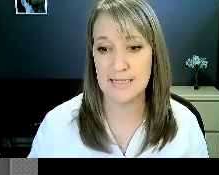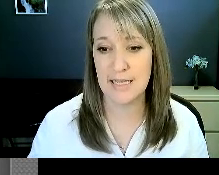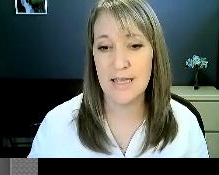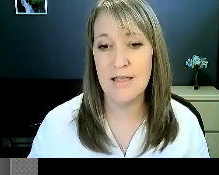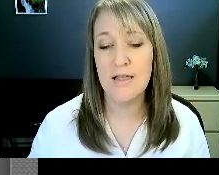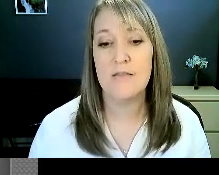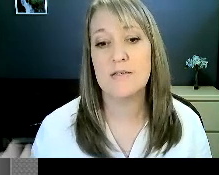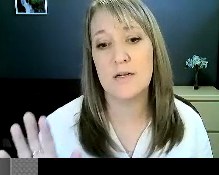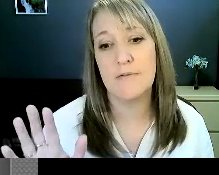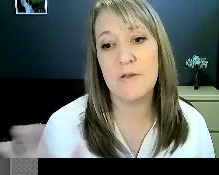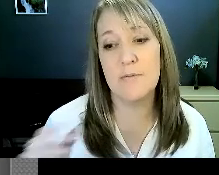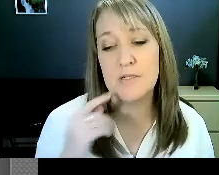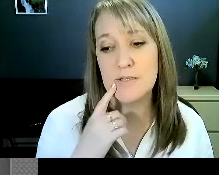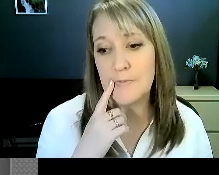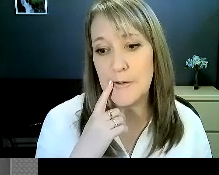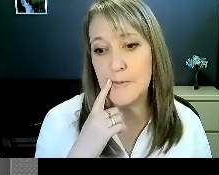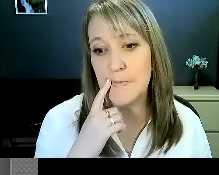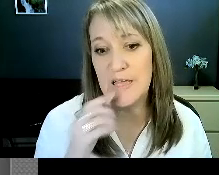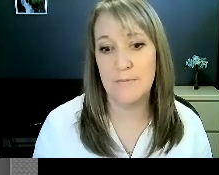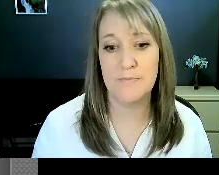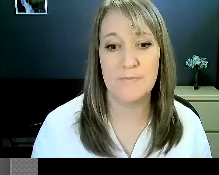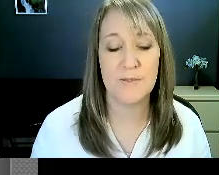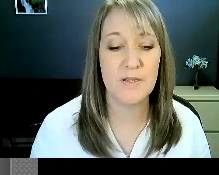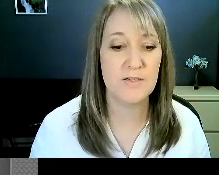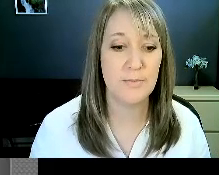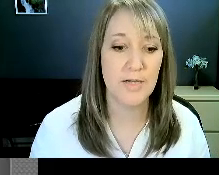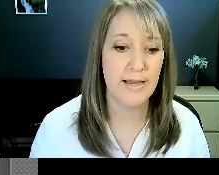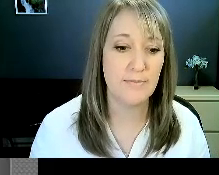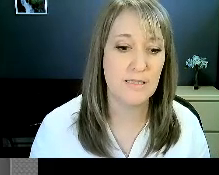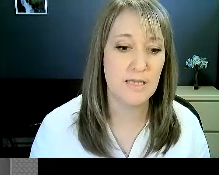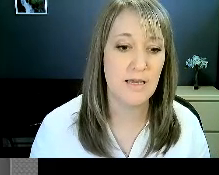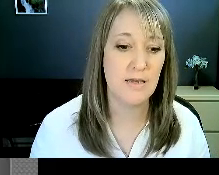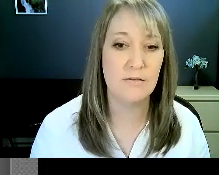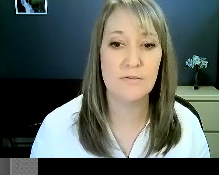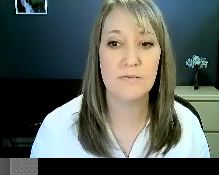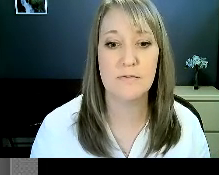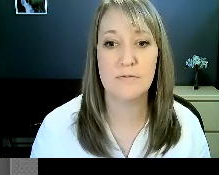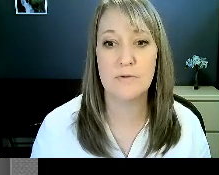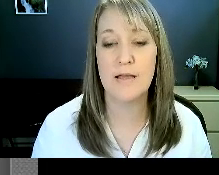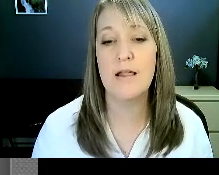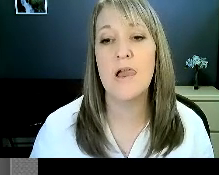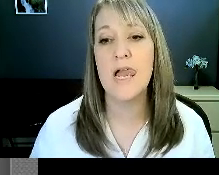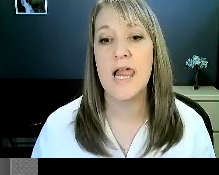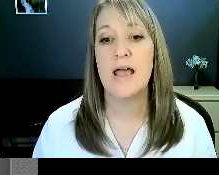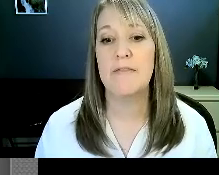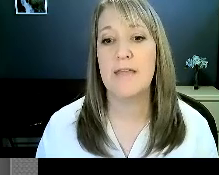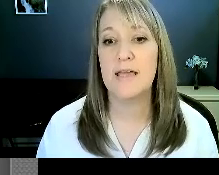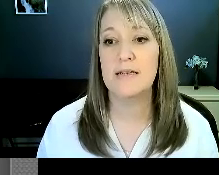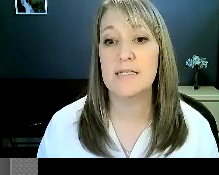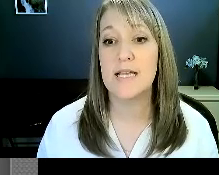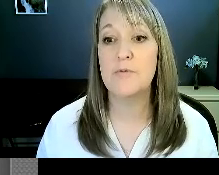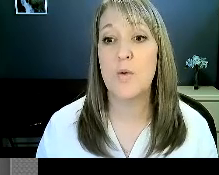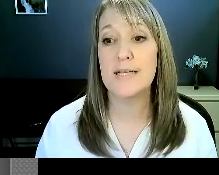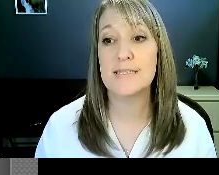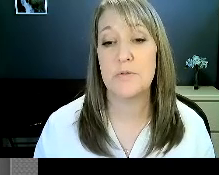Washington, D.C. These are a few images from some of their summer camps that they run. And